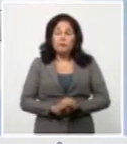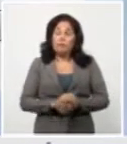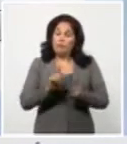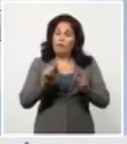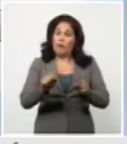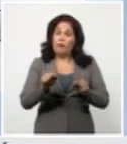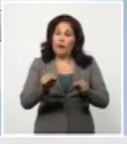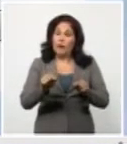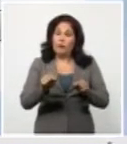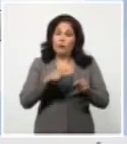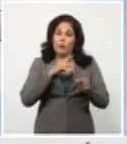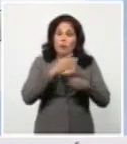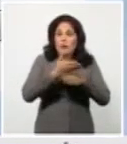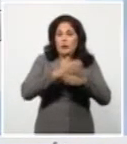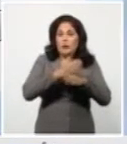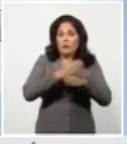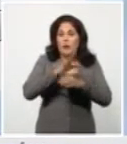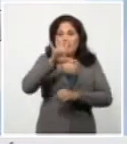and that